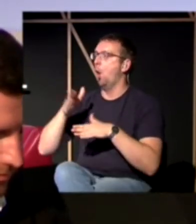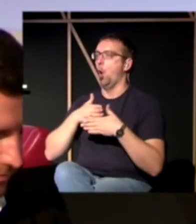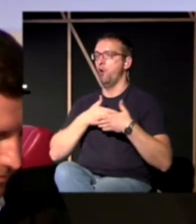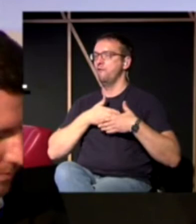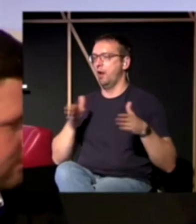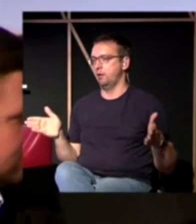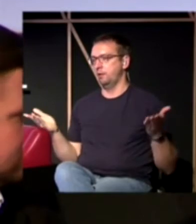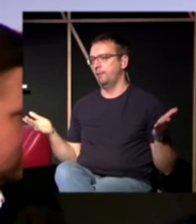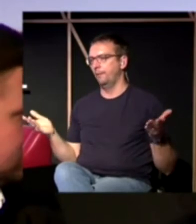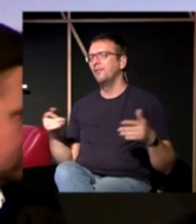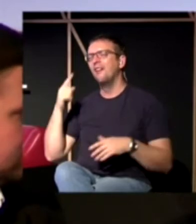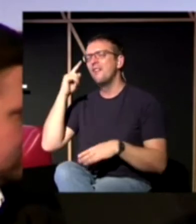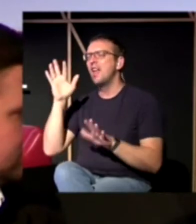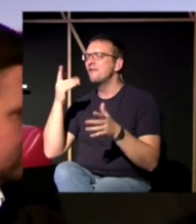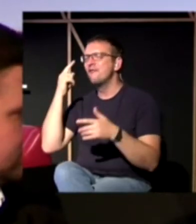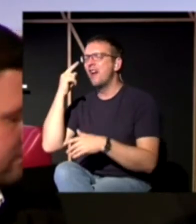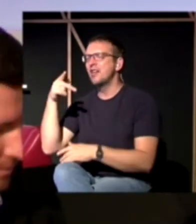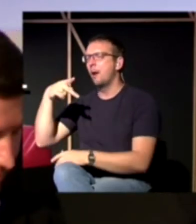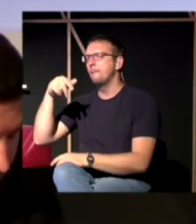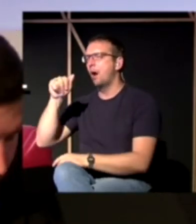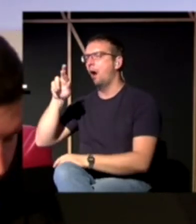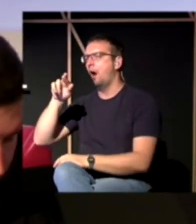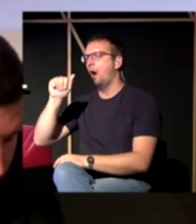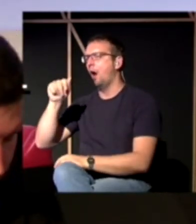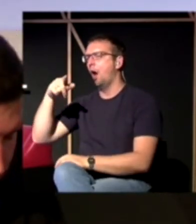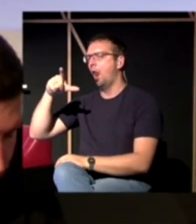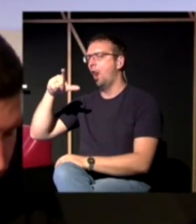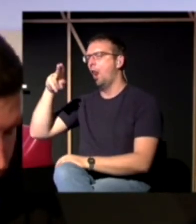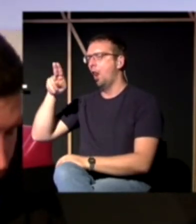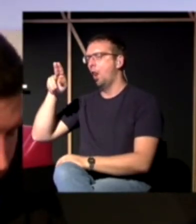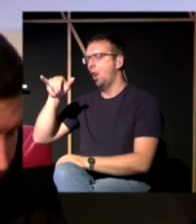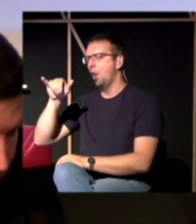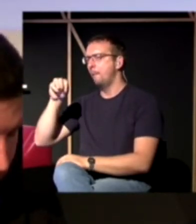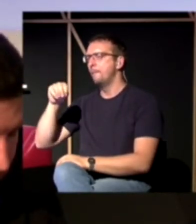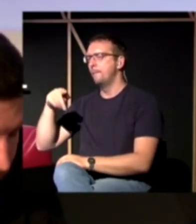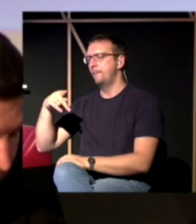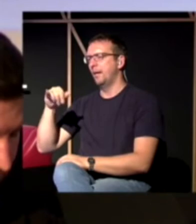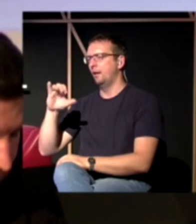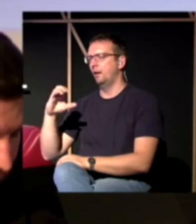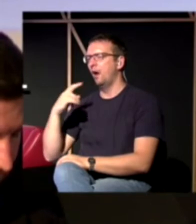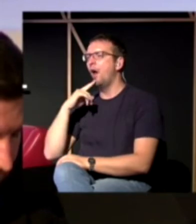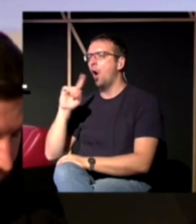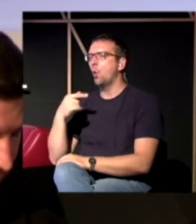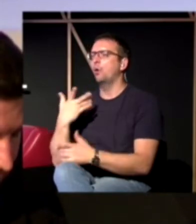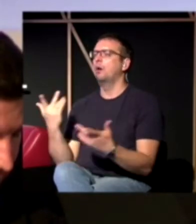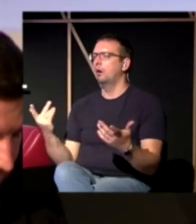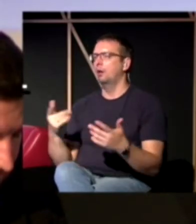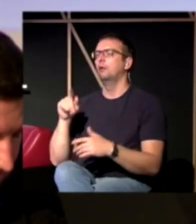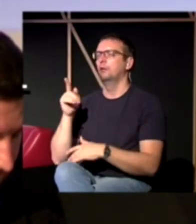team demonstrates good results. The third place during Olympic Games in Rio